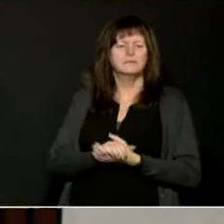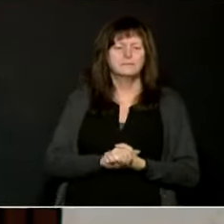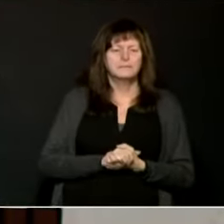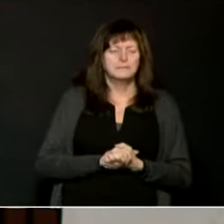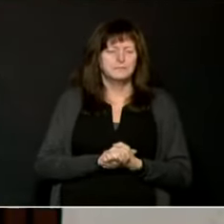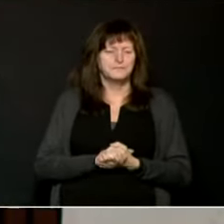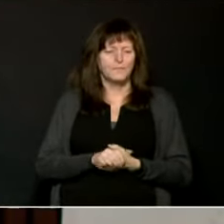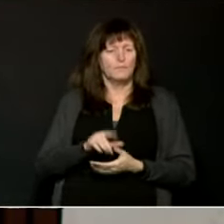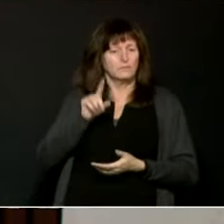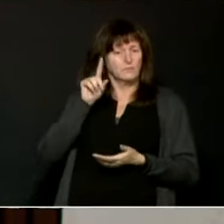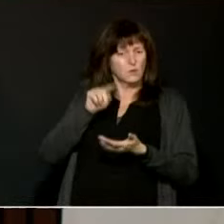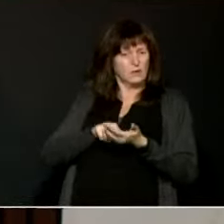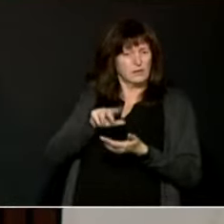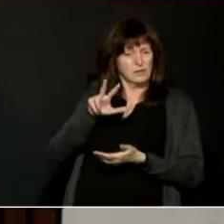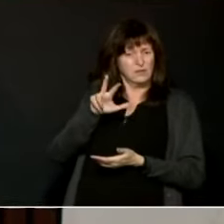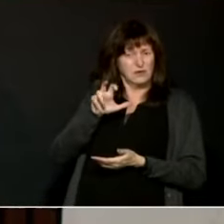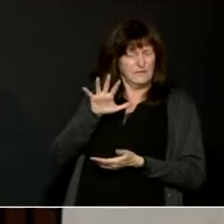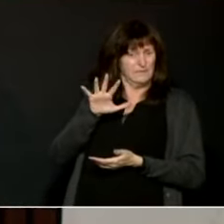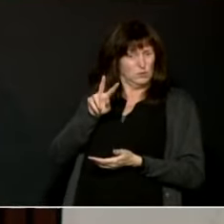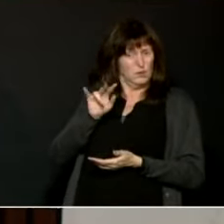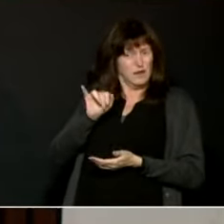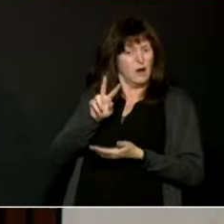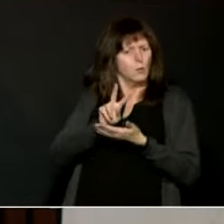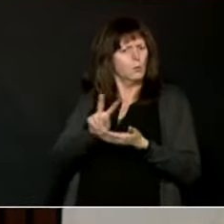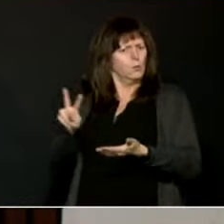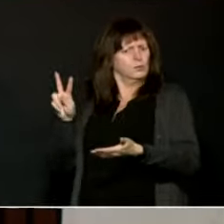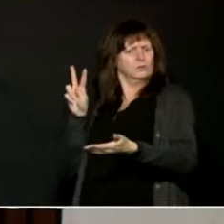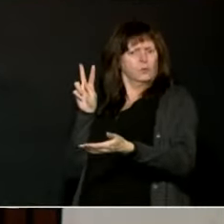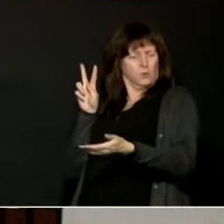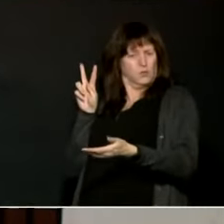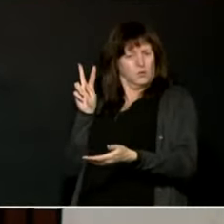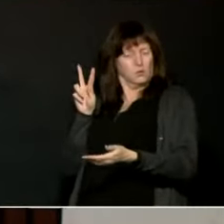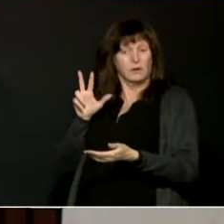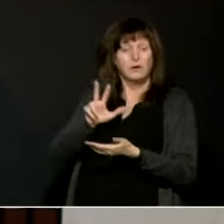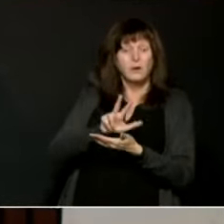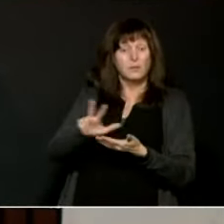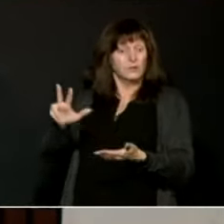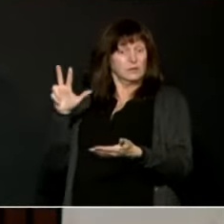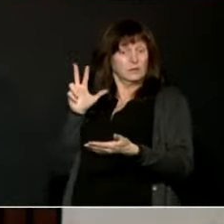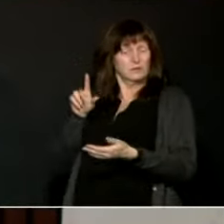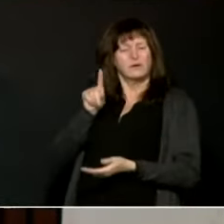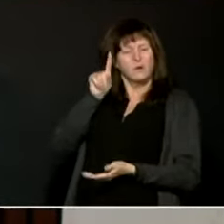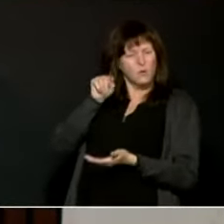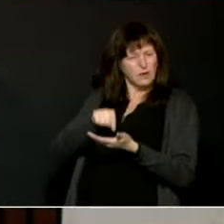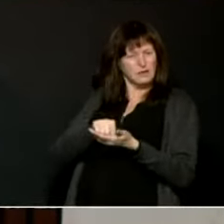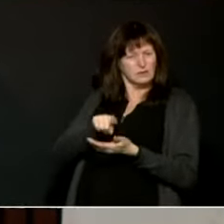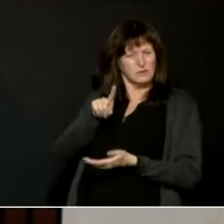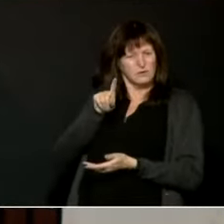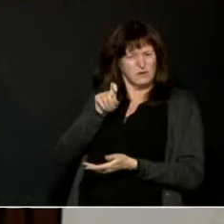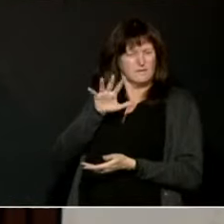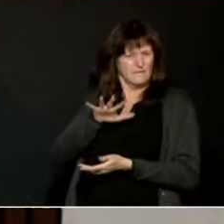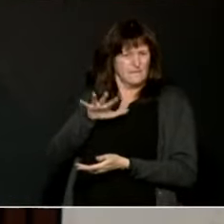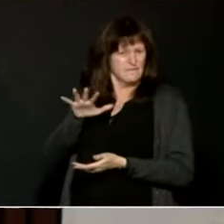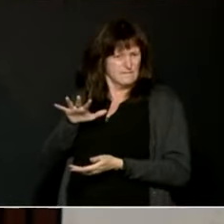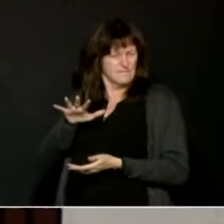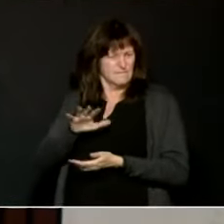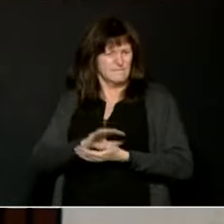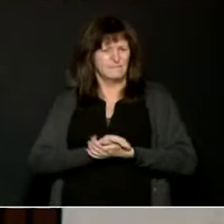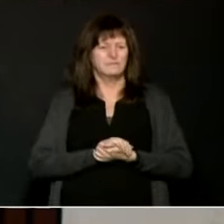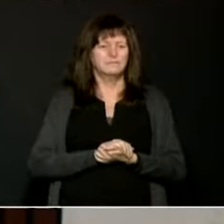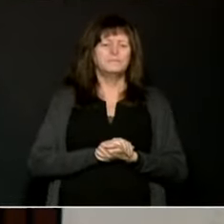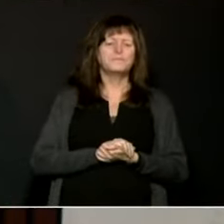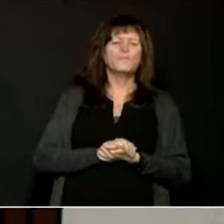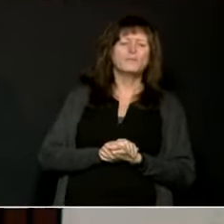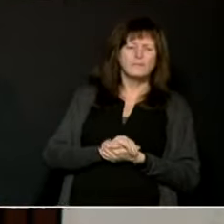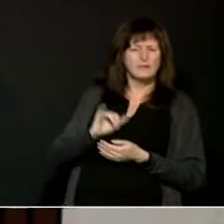1,350 2 weeks ago, and 1,155 at the beginning of March. We're also